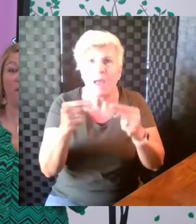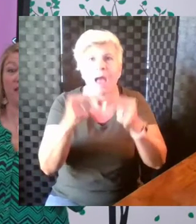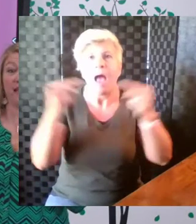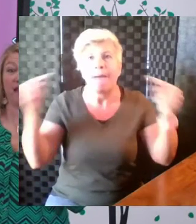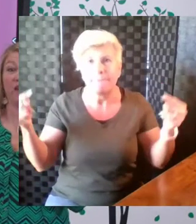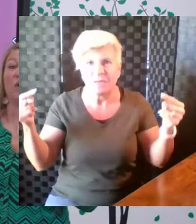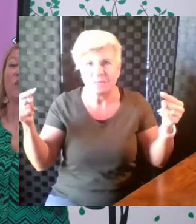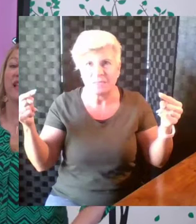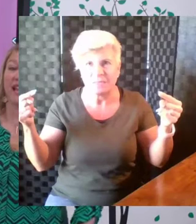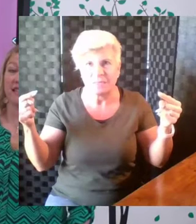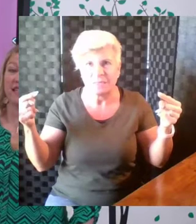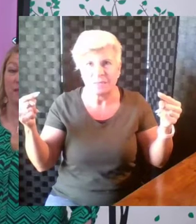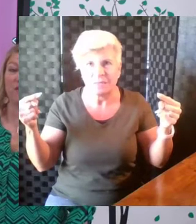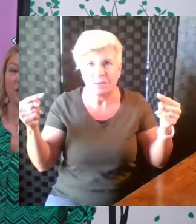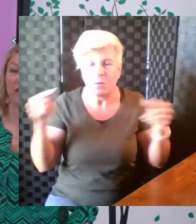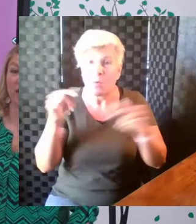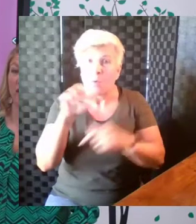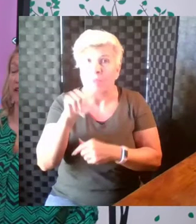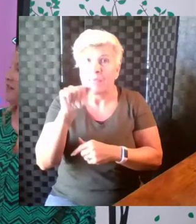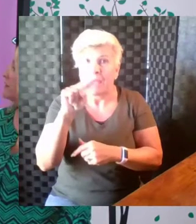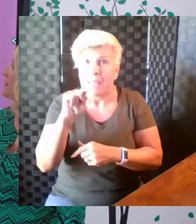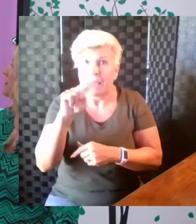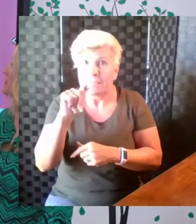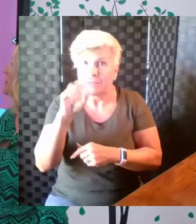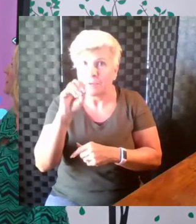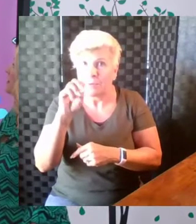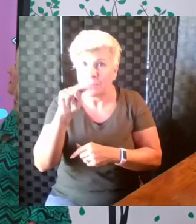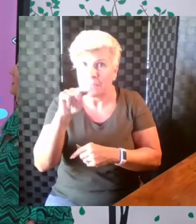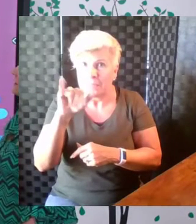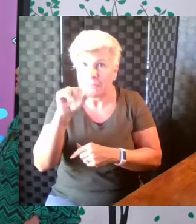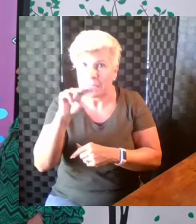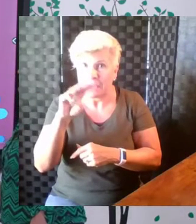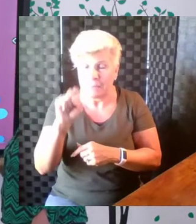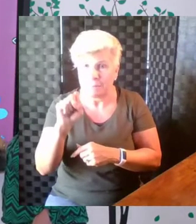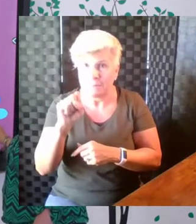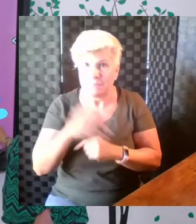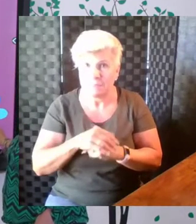the opposite or the antonyms for each other?